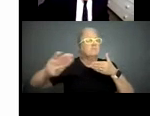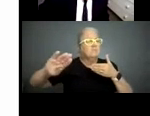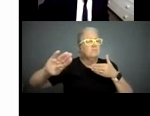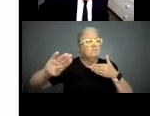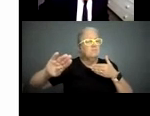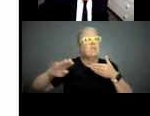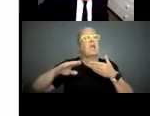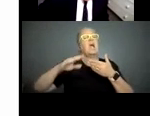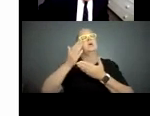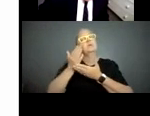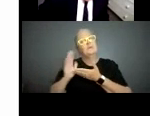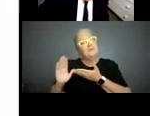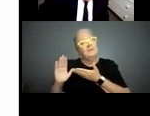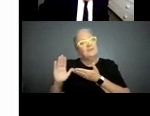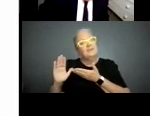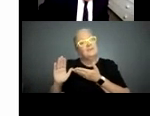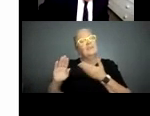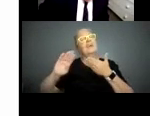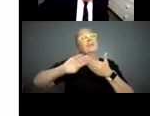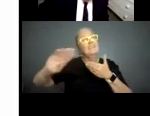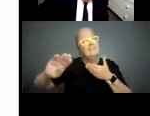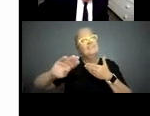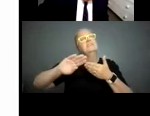exclusion, segregation,